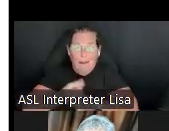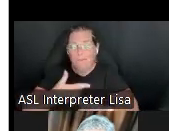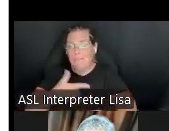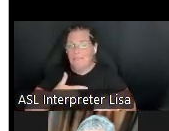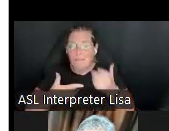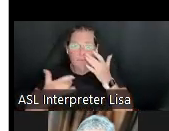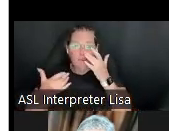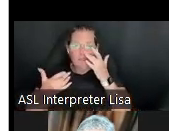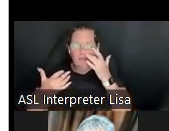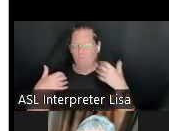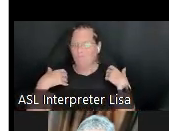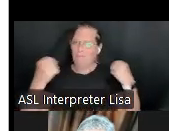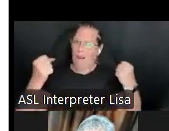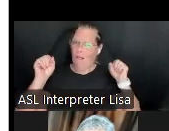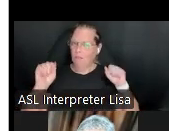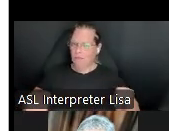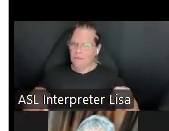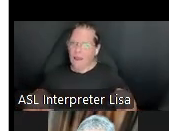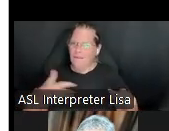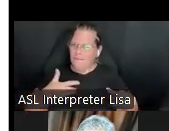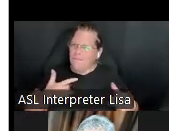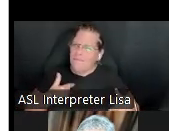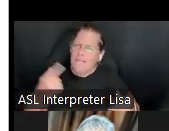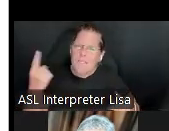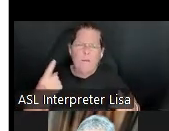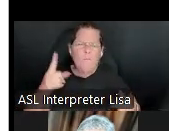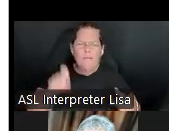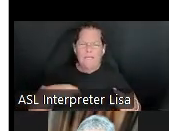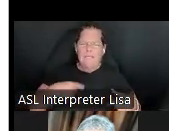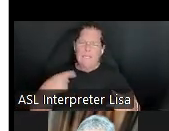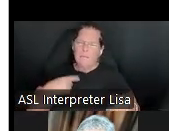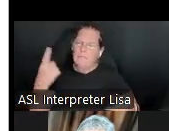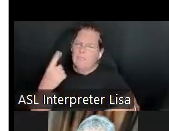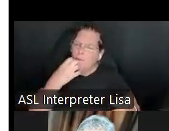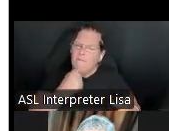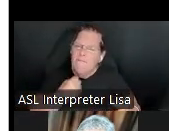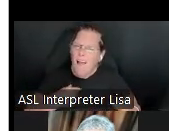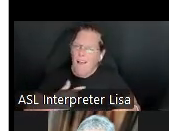improve one's health. You feel needed and valued.